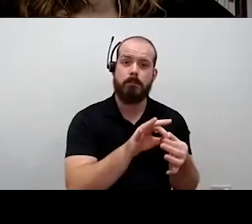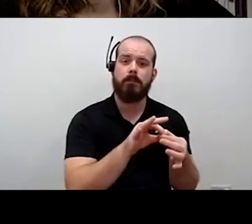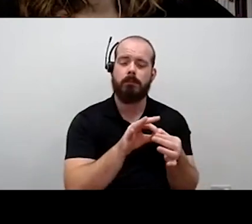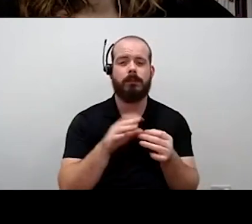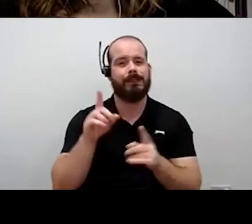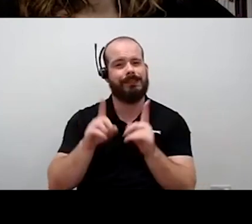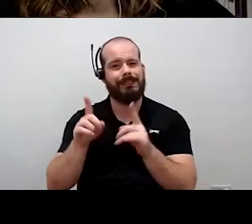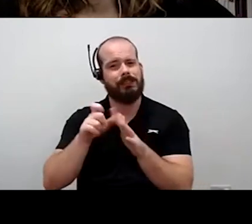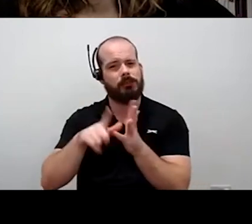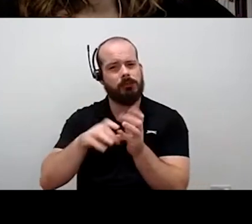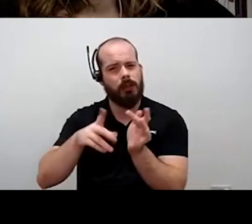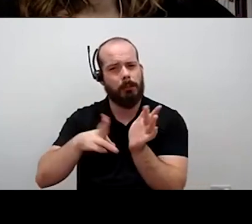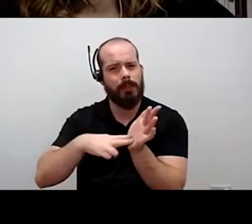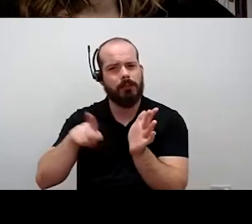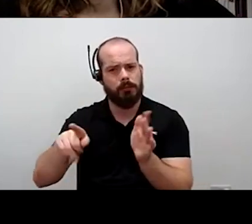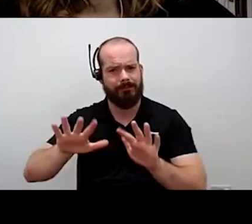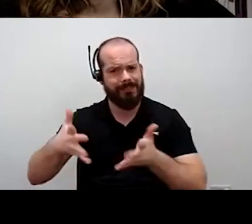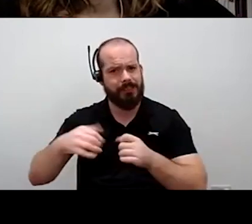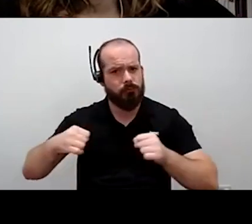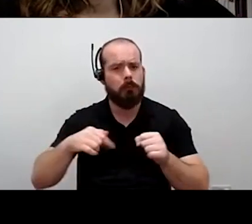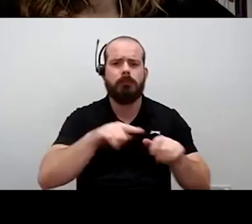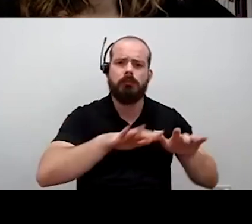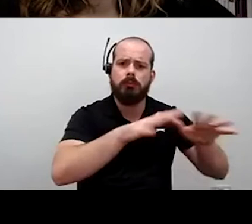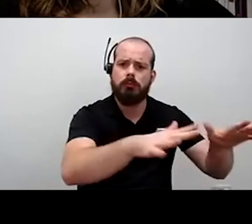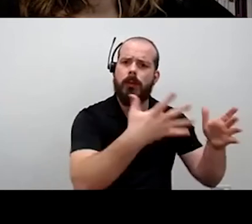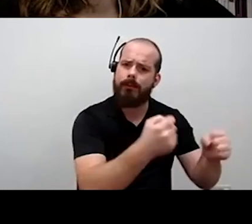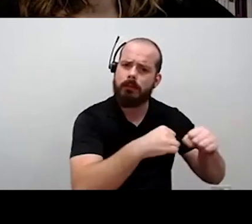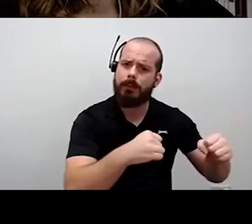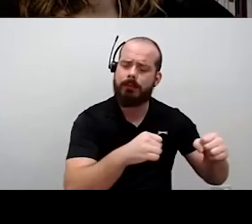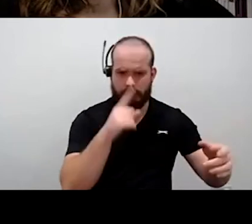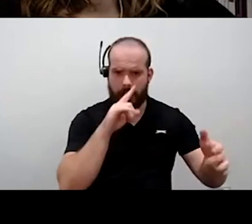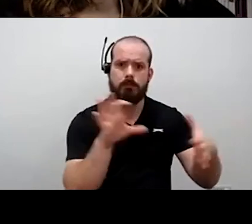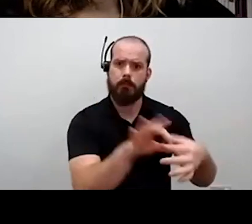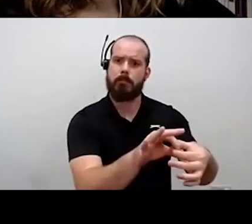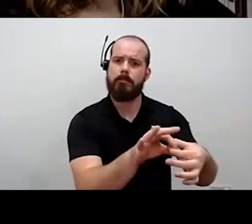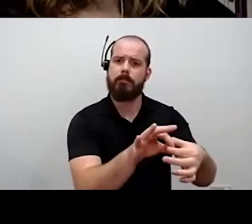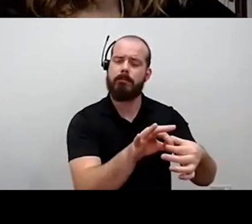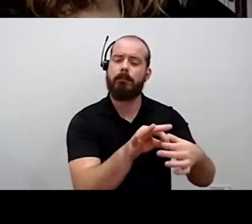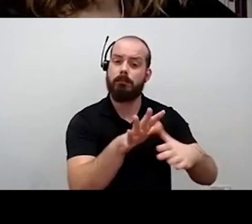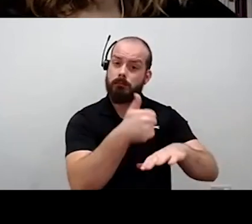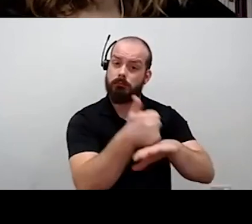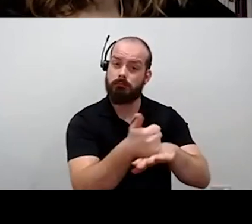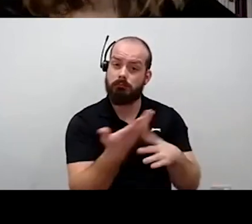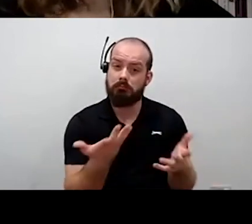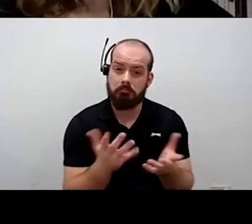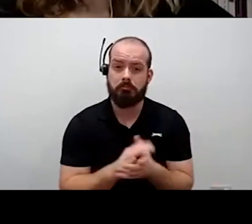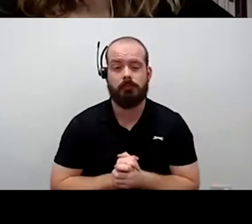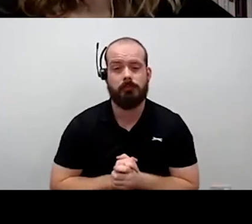got a crossover, kind of a cross contamination within reason, we always say, of the two groups working together. Ironically,